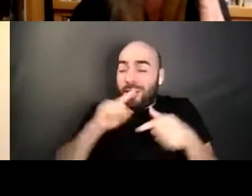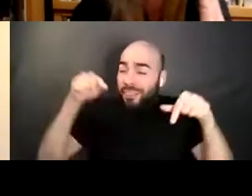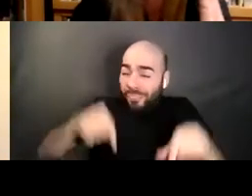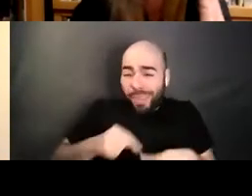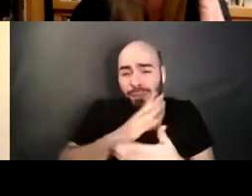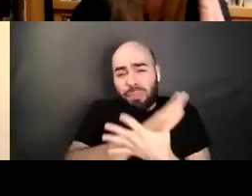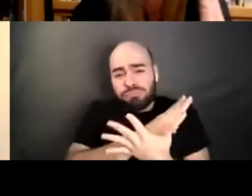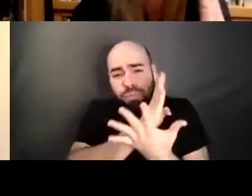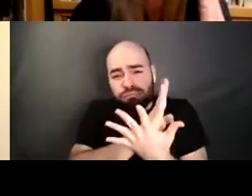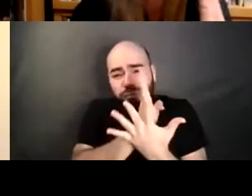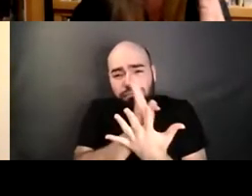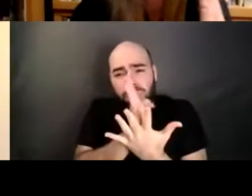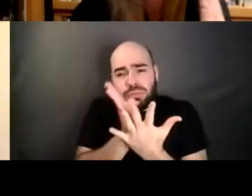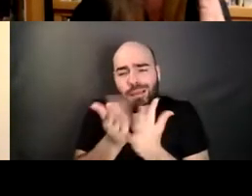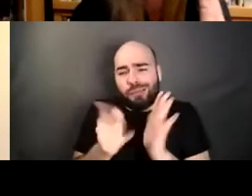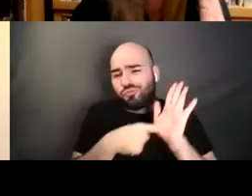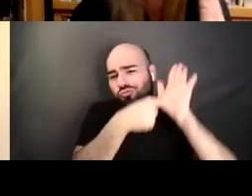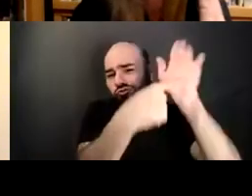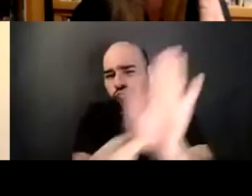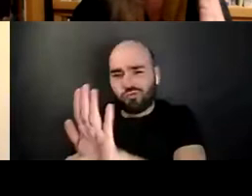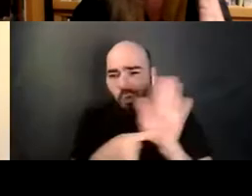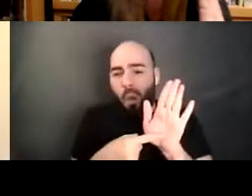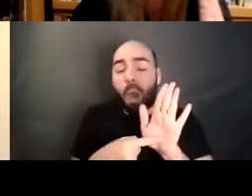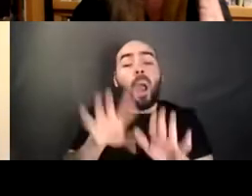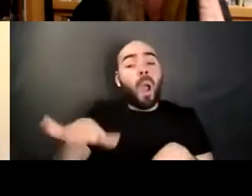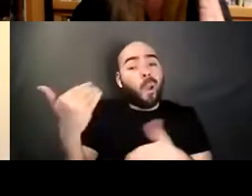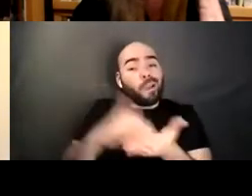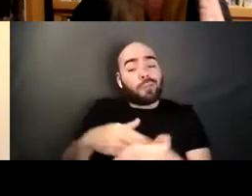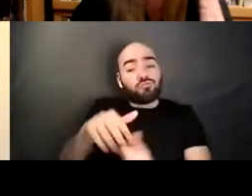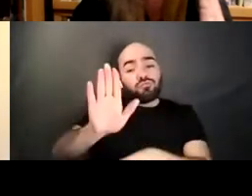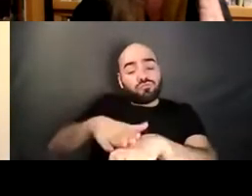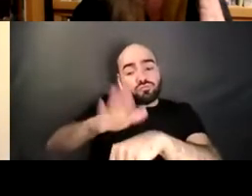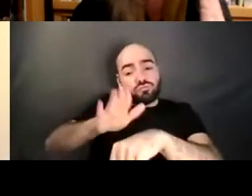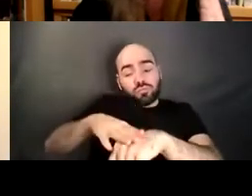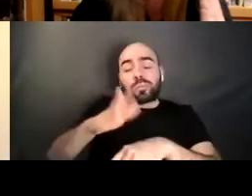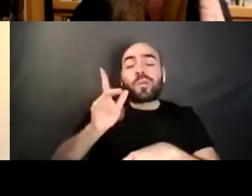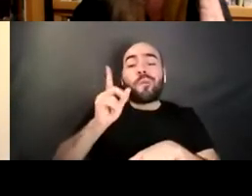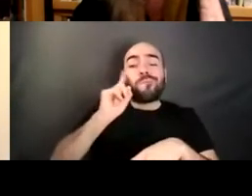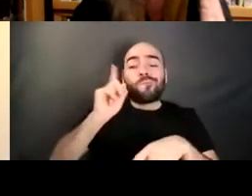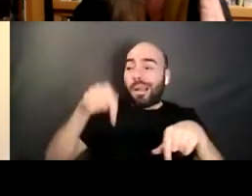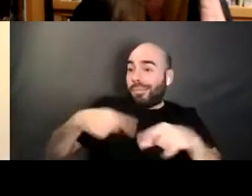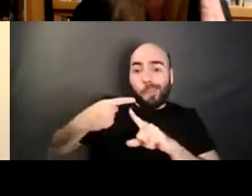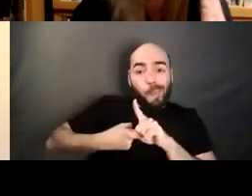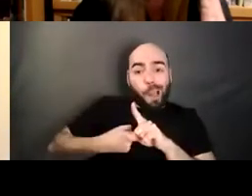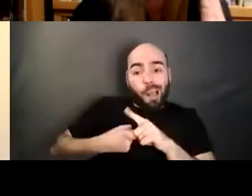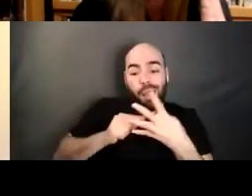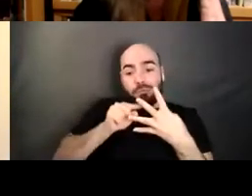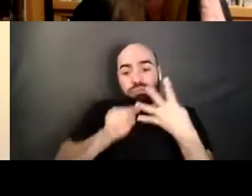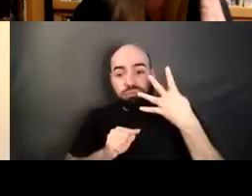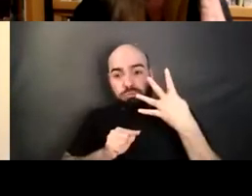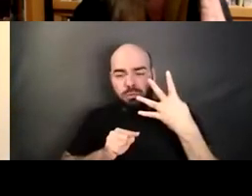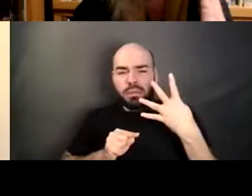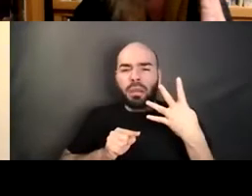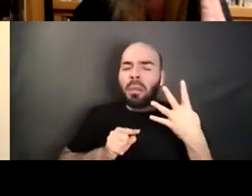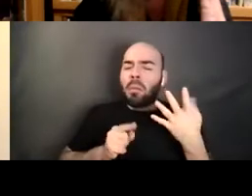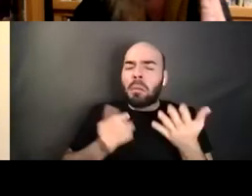everyone. And I want to also just remind, for the rest of the month, you'll be able, and I'm just putting this